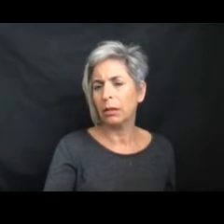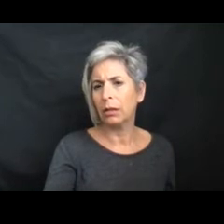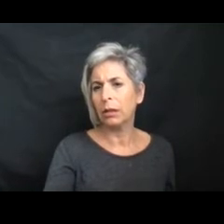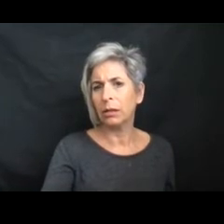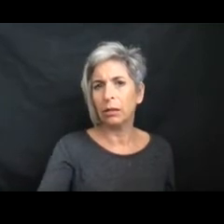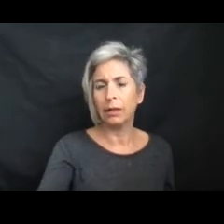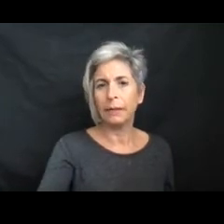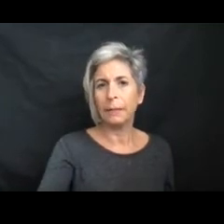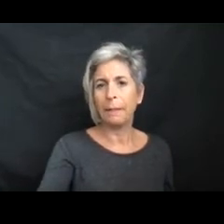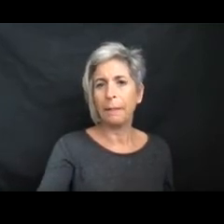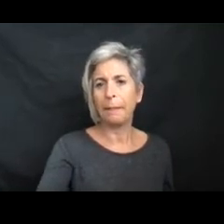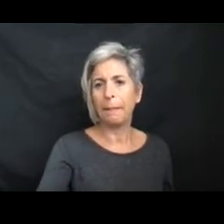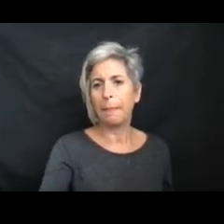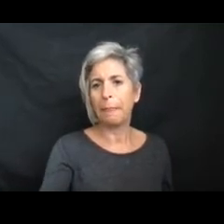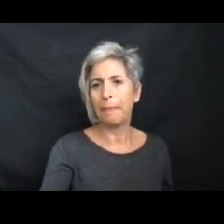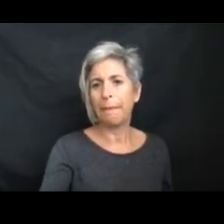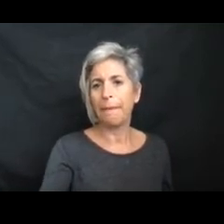then